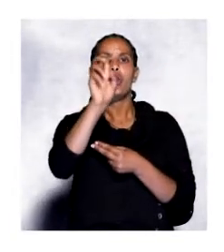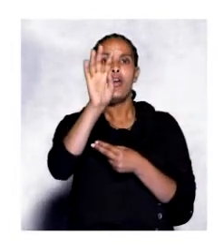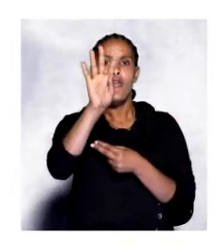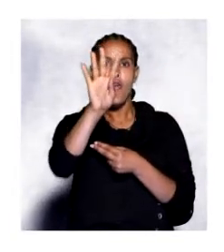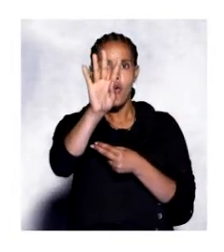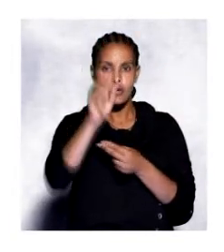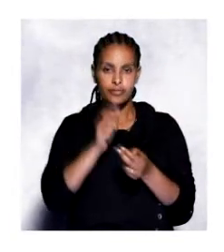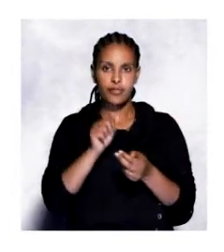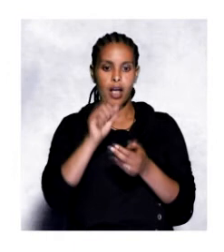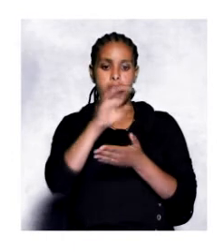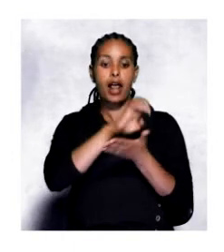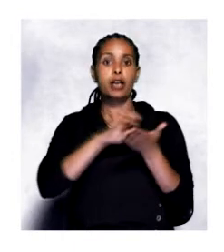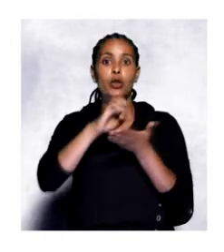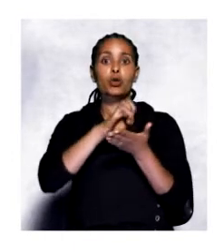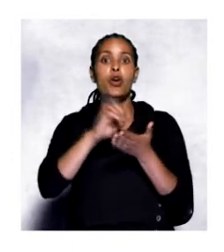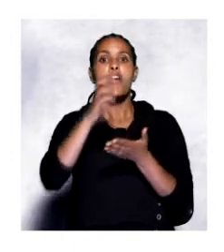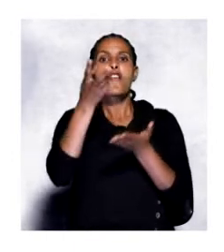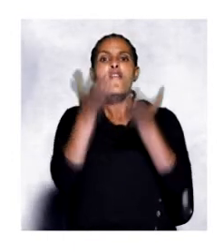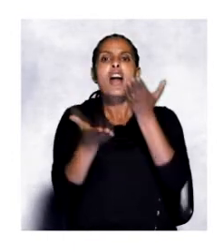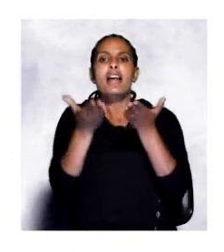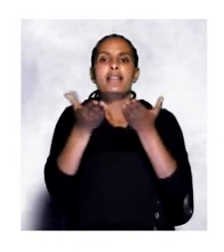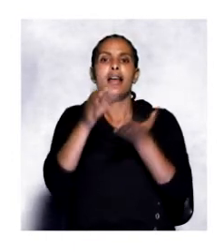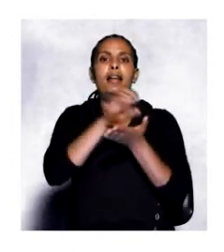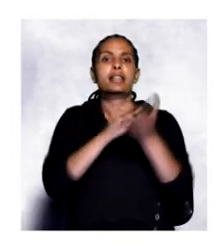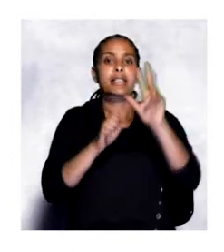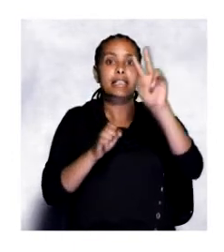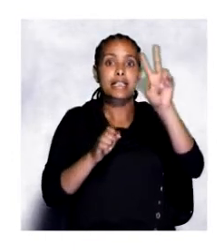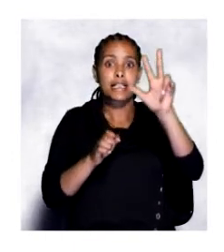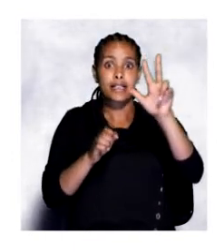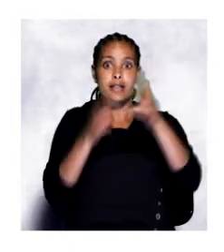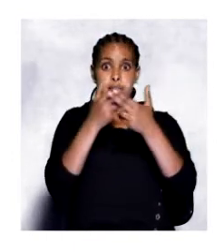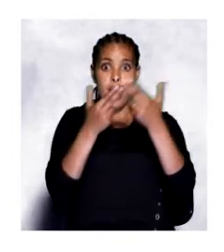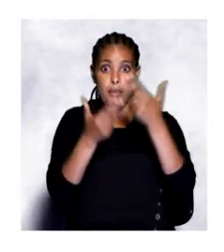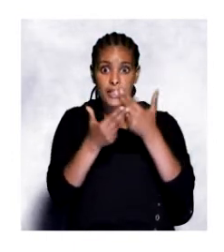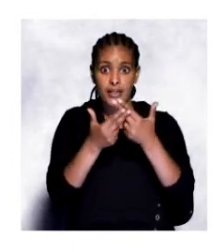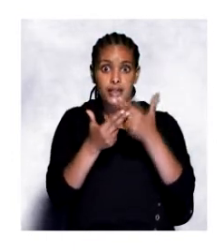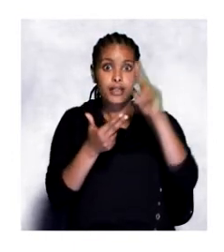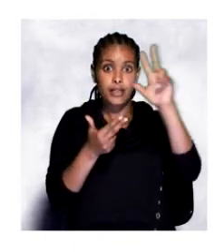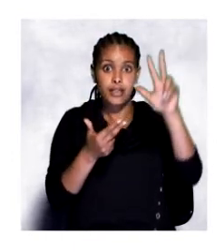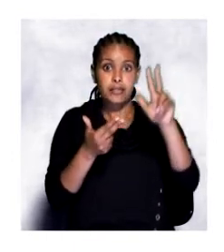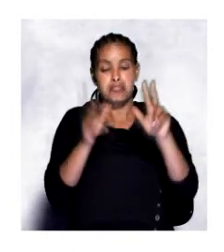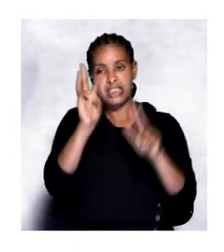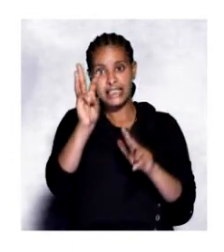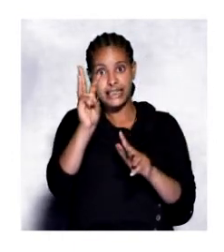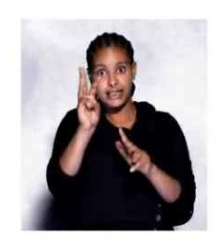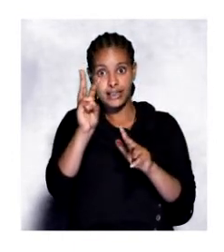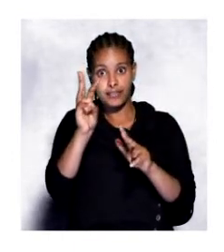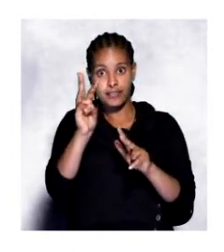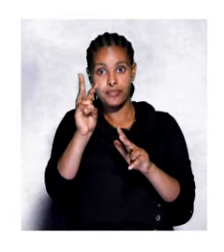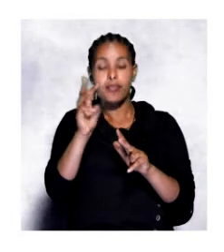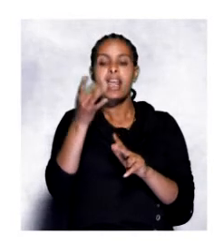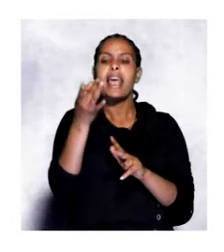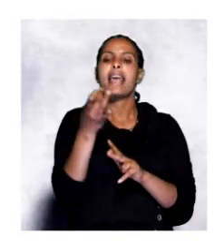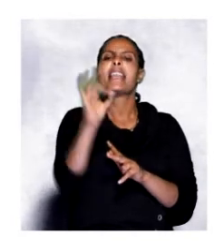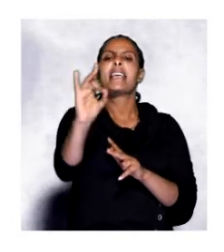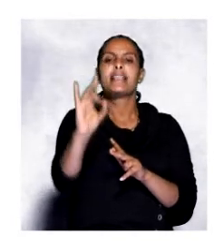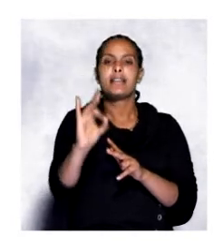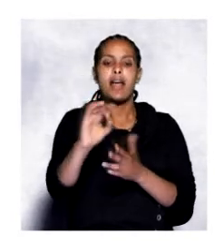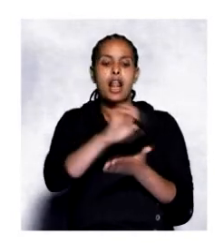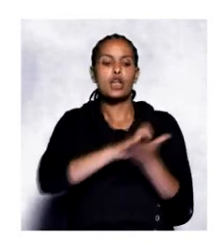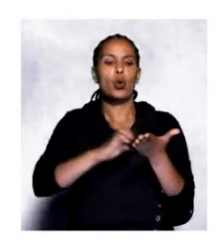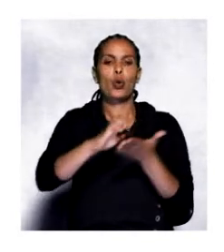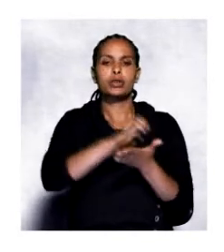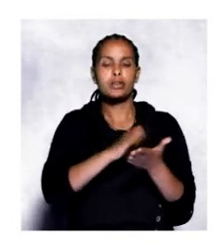24 electrons. Valence electron V is 3 times. Valence electron of oxygen is 6, 18